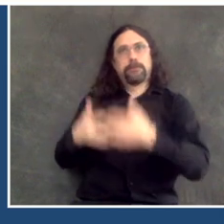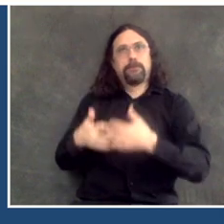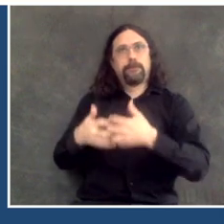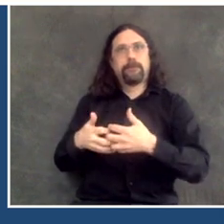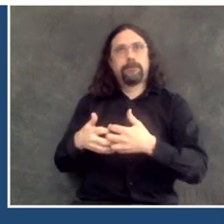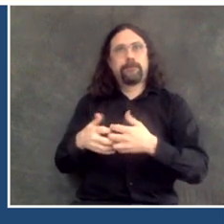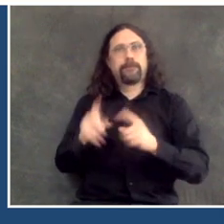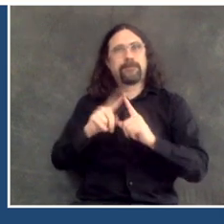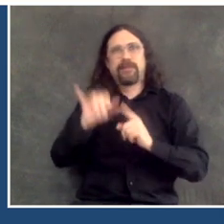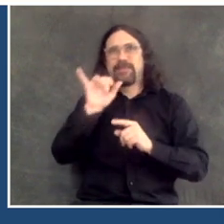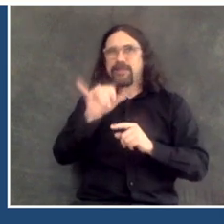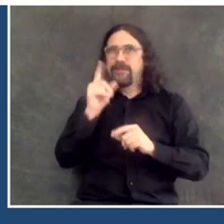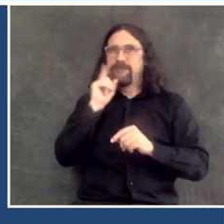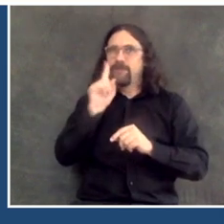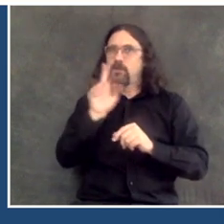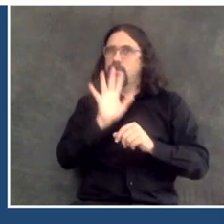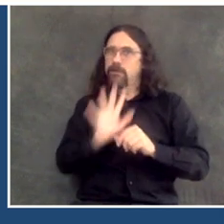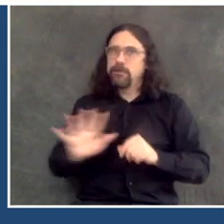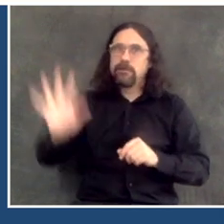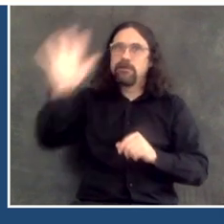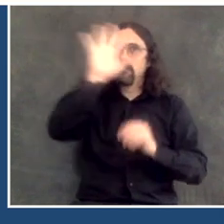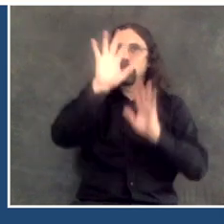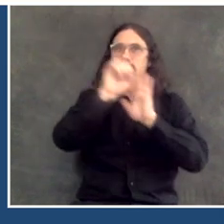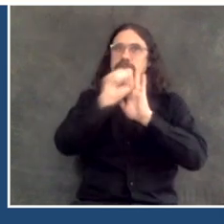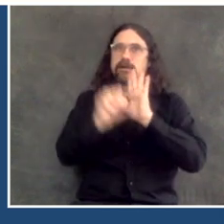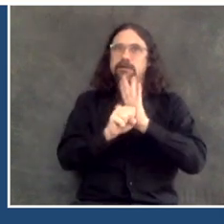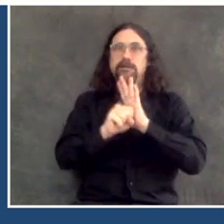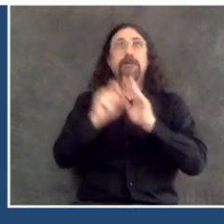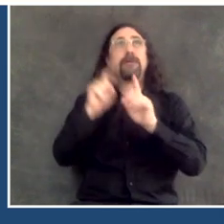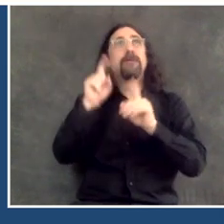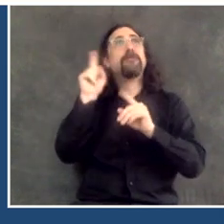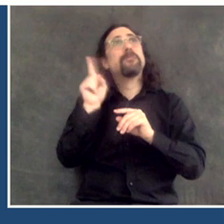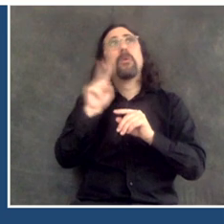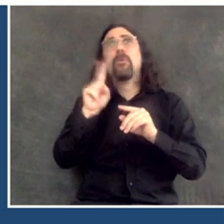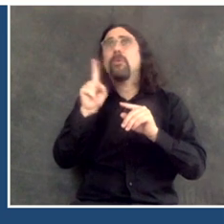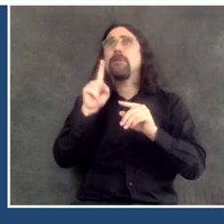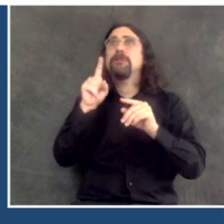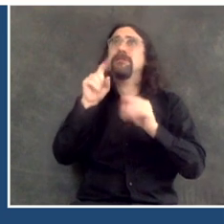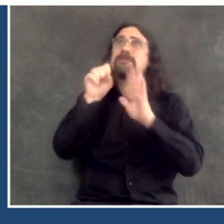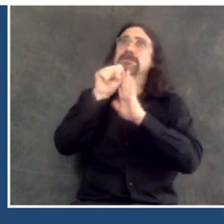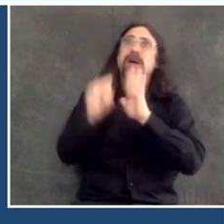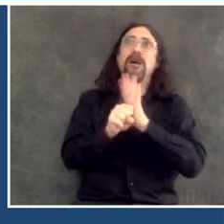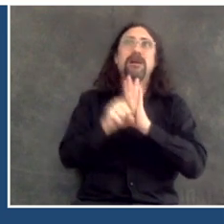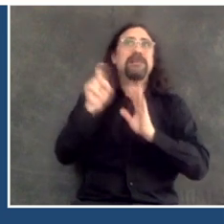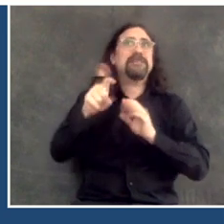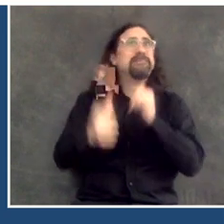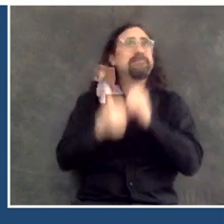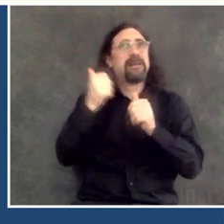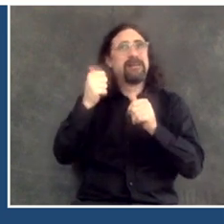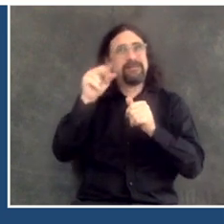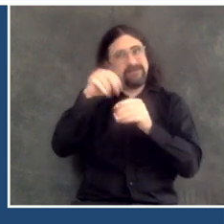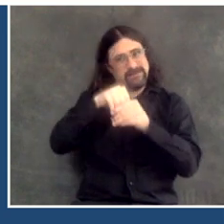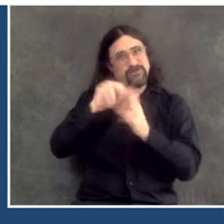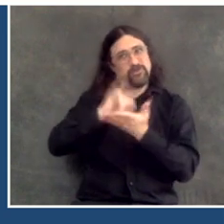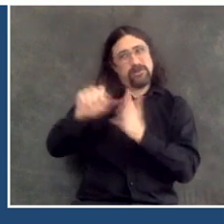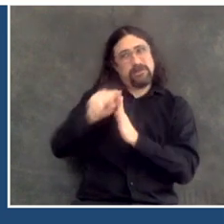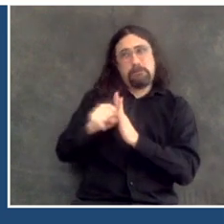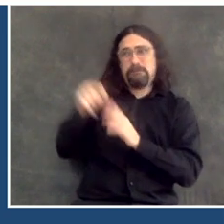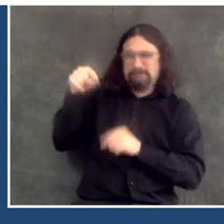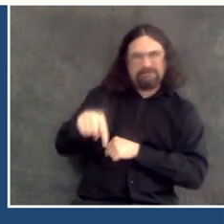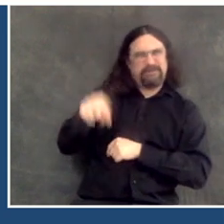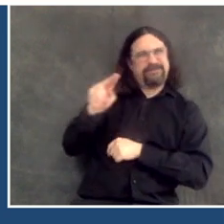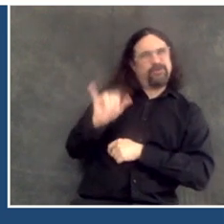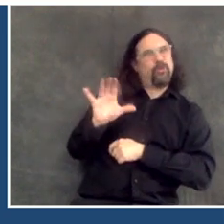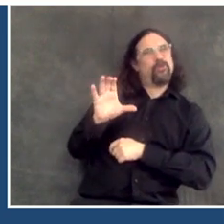are two places to turn. Now, where else can we think about? Well, today